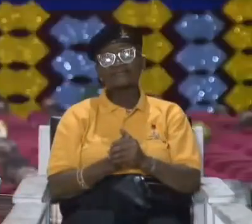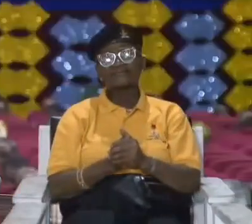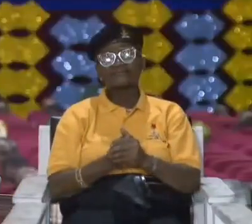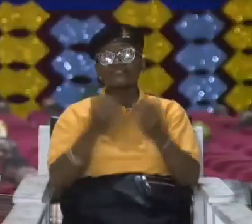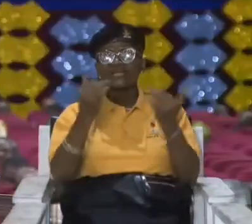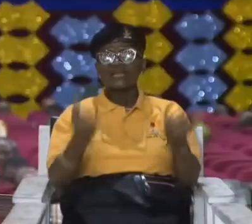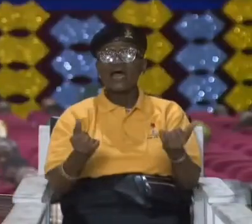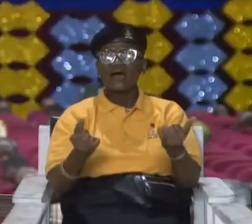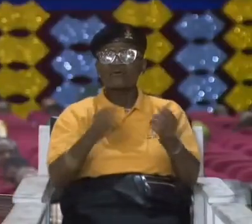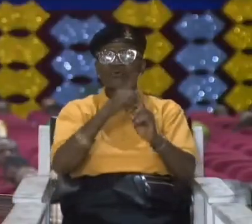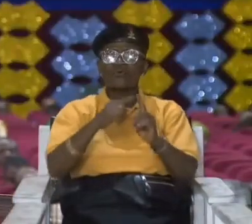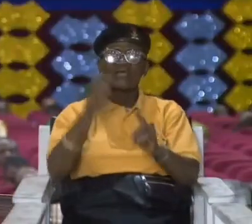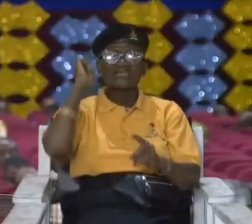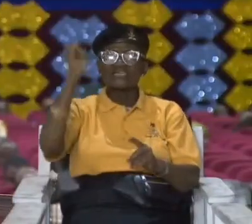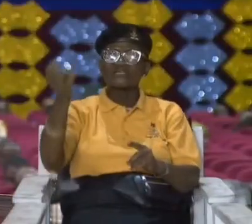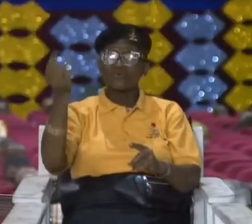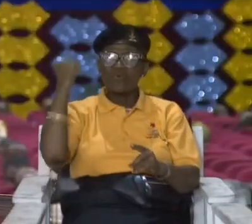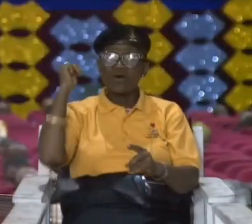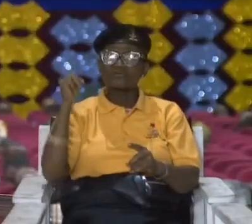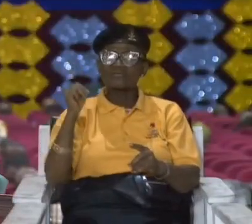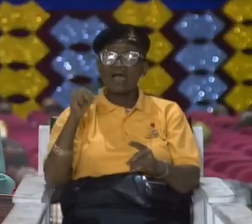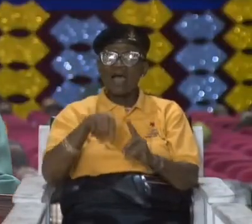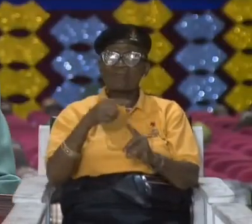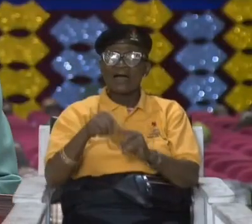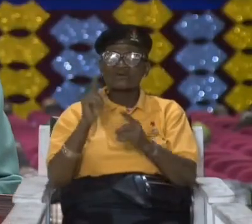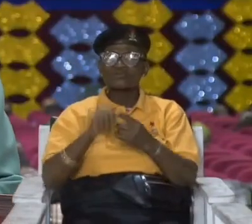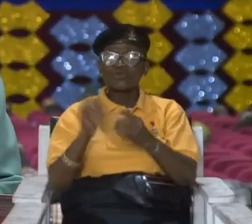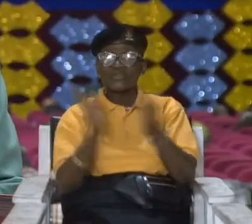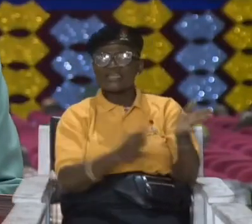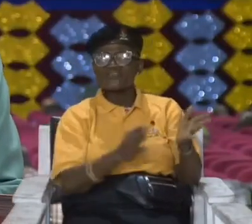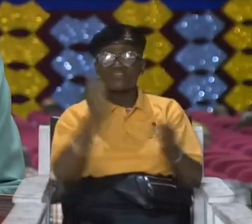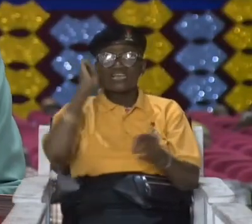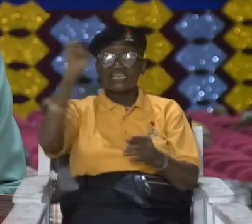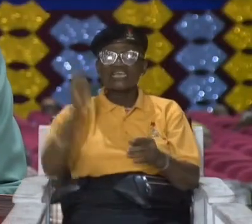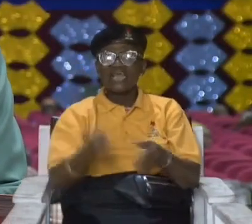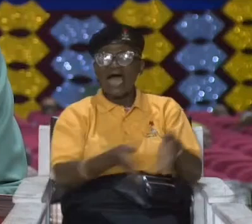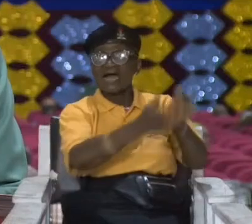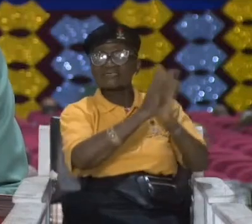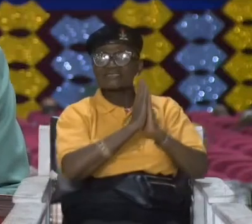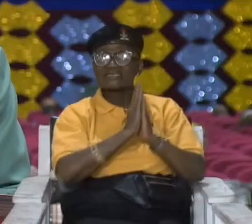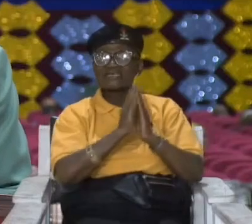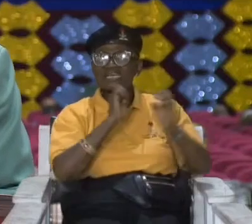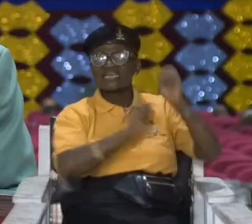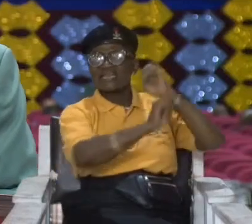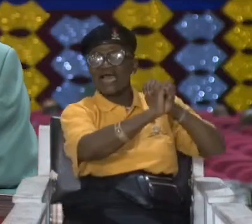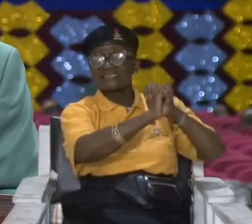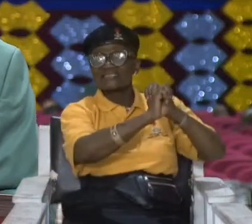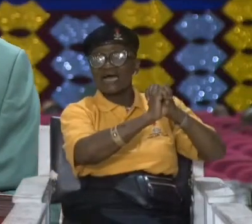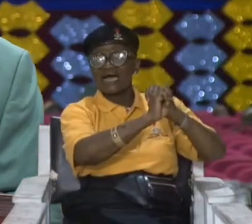Now, when he was about to leave, he asked Elisha,